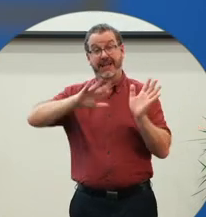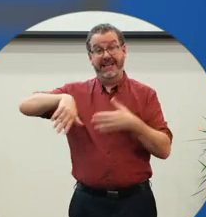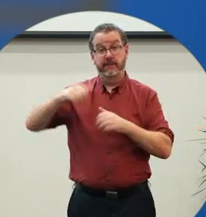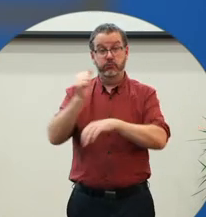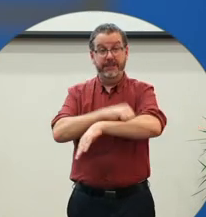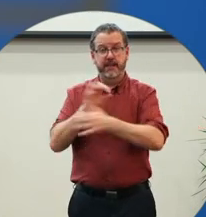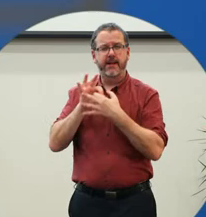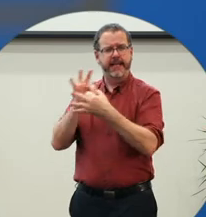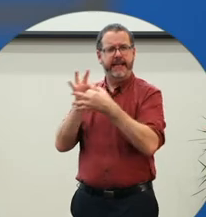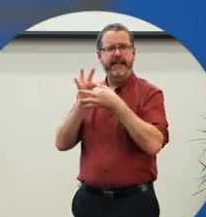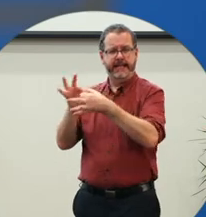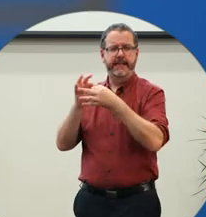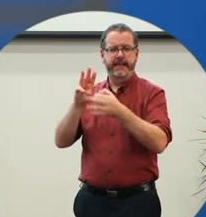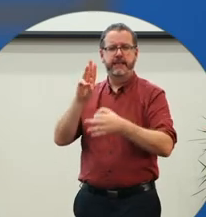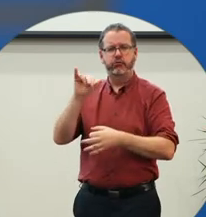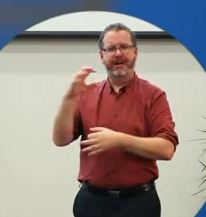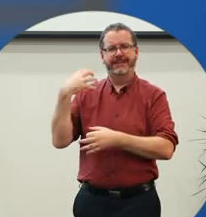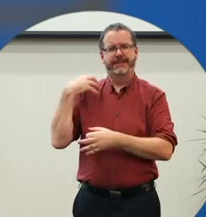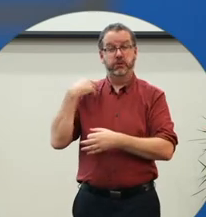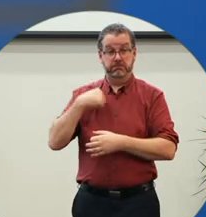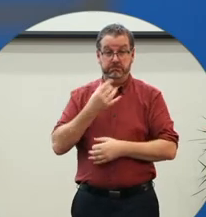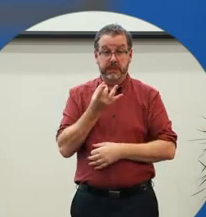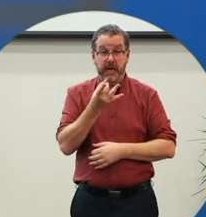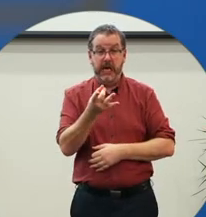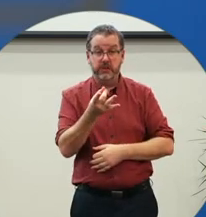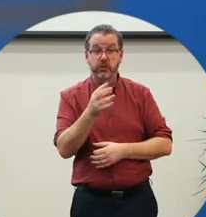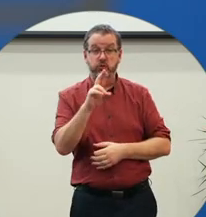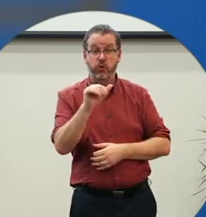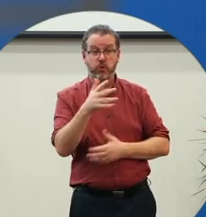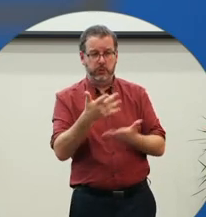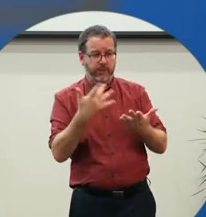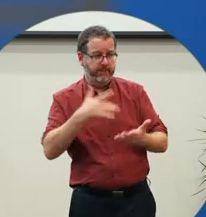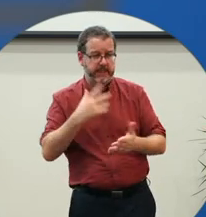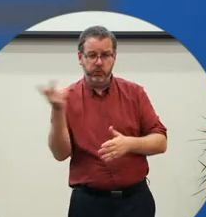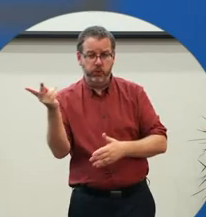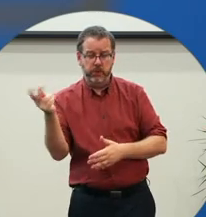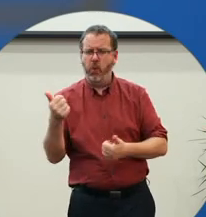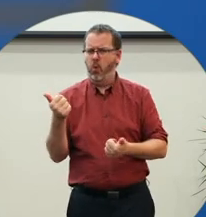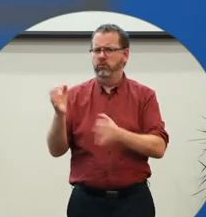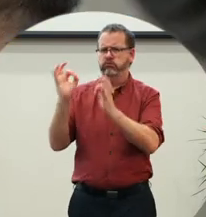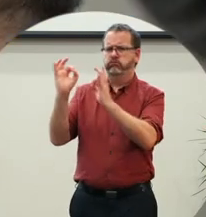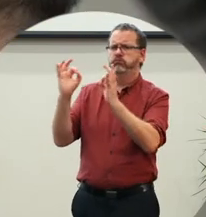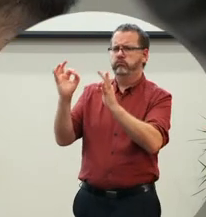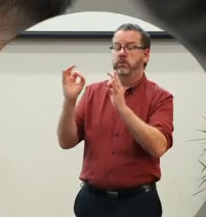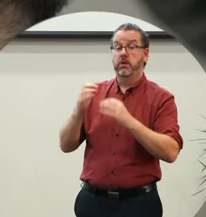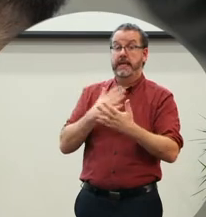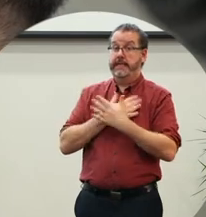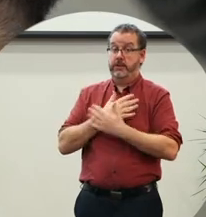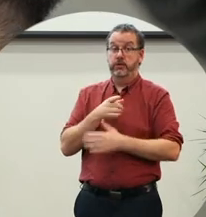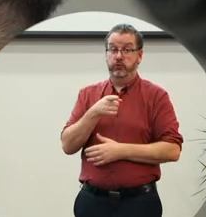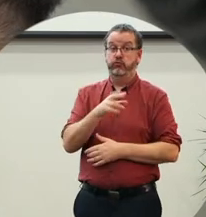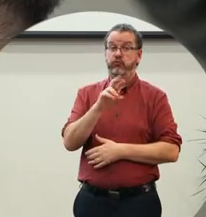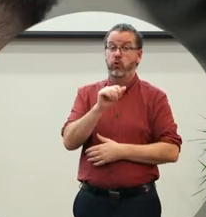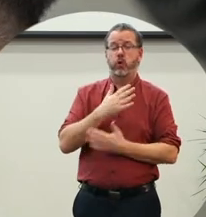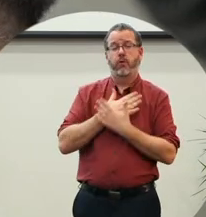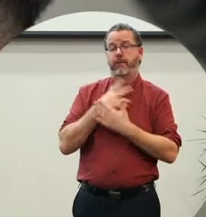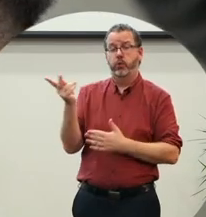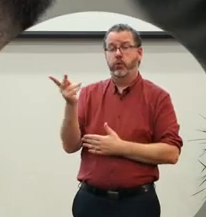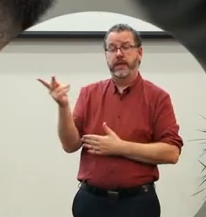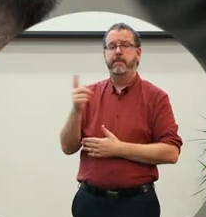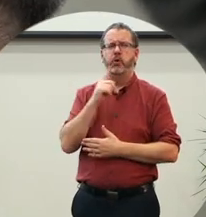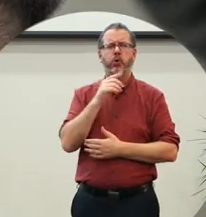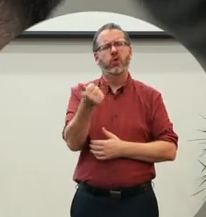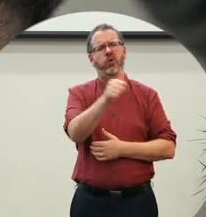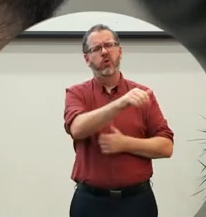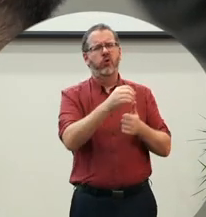about the Price sisters, and she said she thought that they were fantastic and very committed, and she liked them far more than... she didn't like Dahi